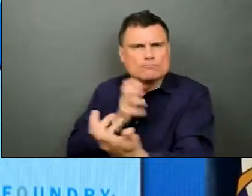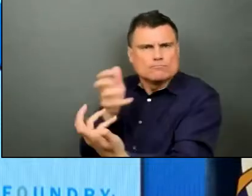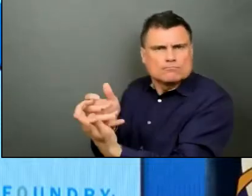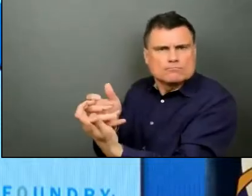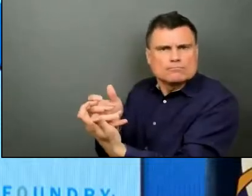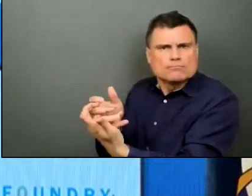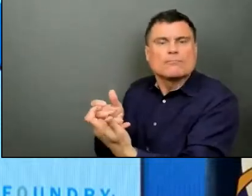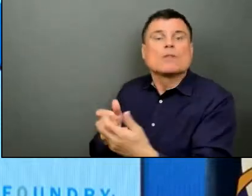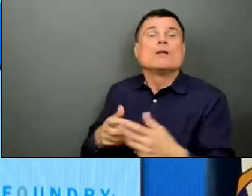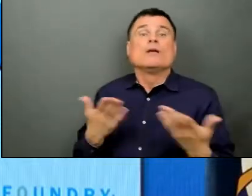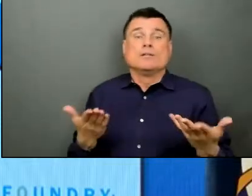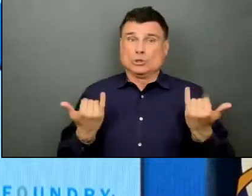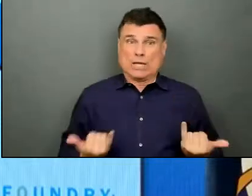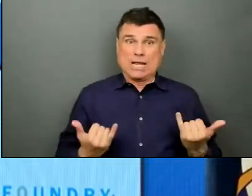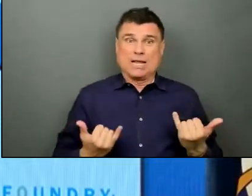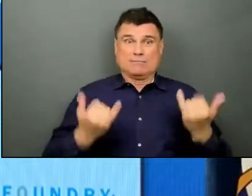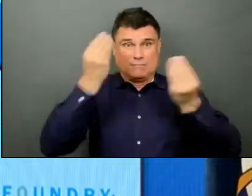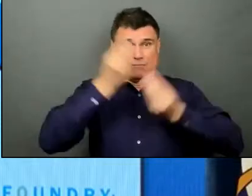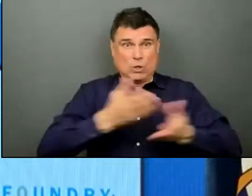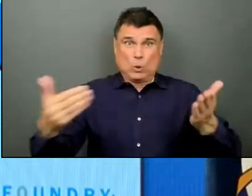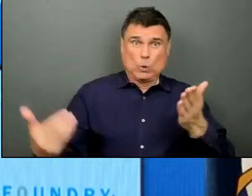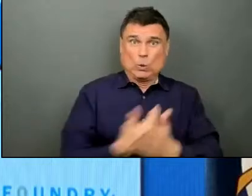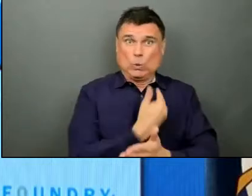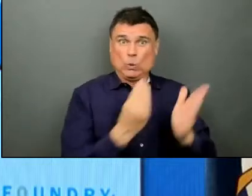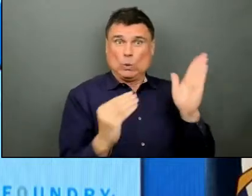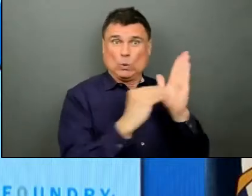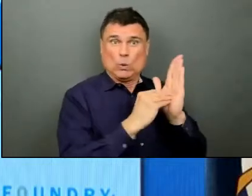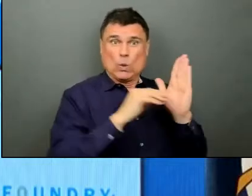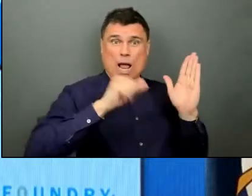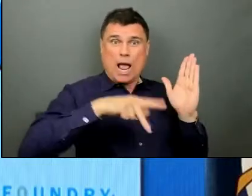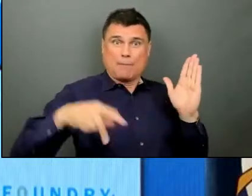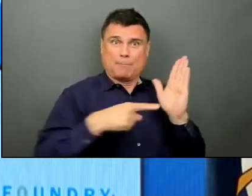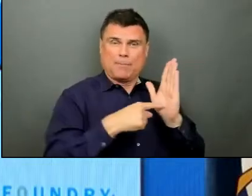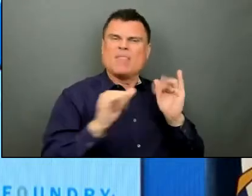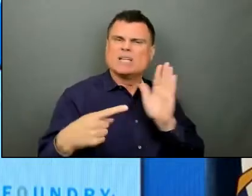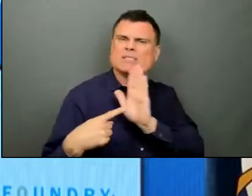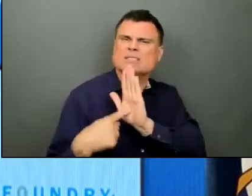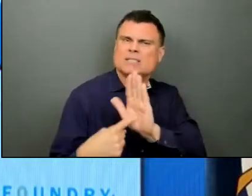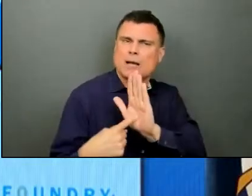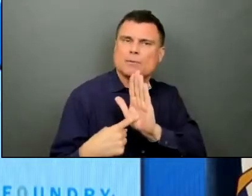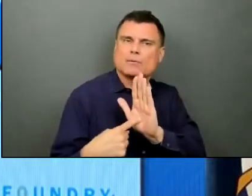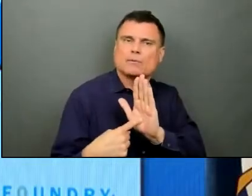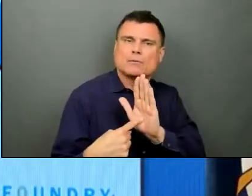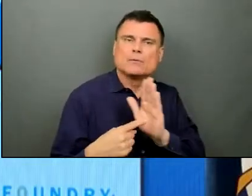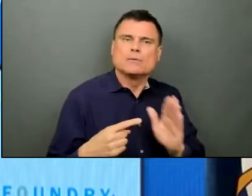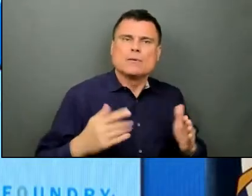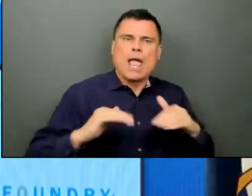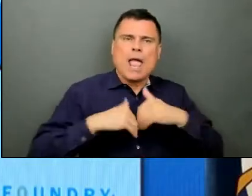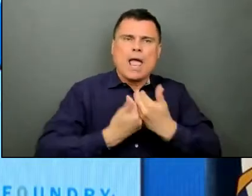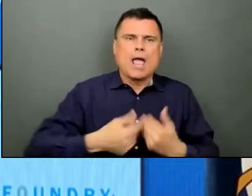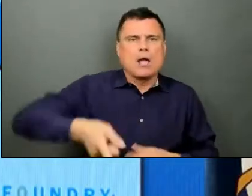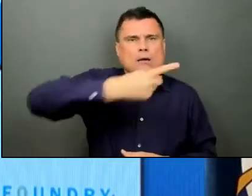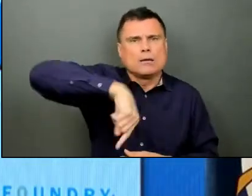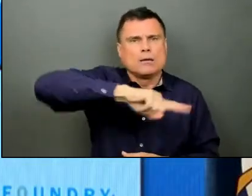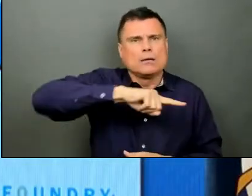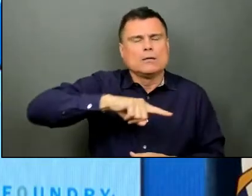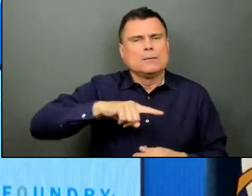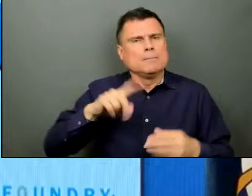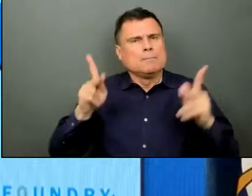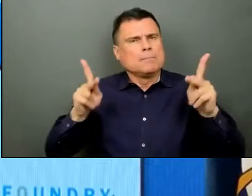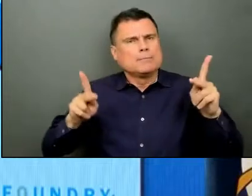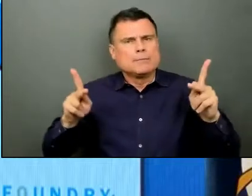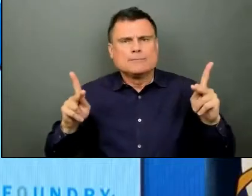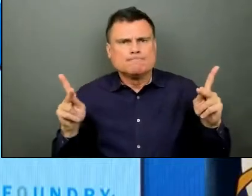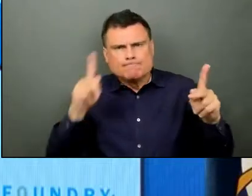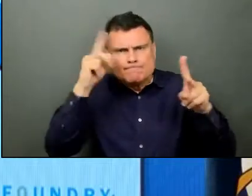And that we've already built out more youth treatment beds, that we've already added new urgent primary care centers